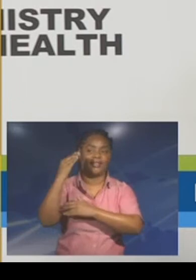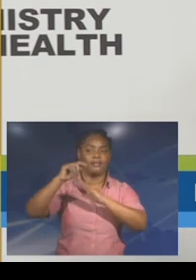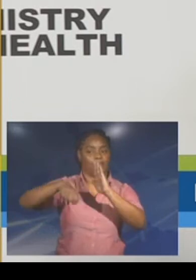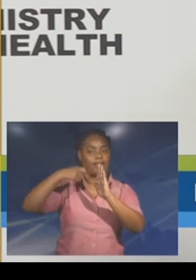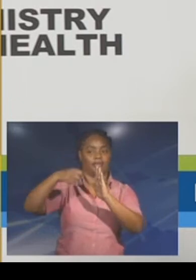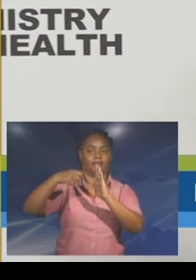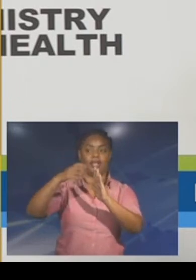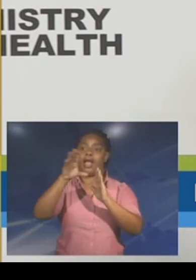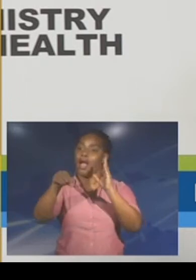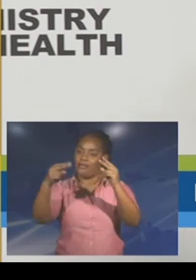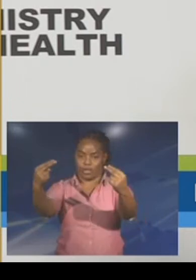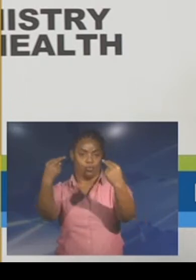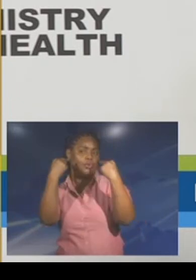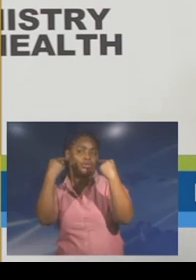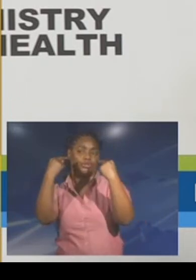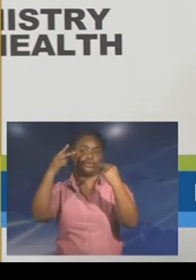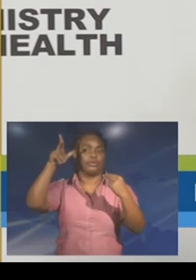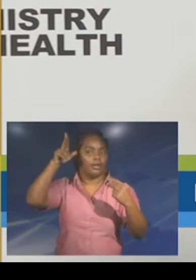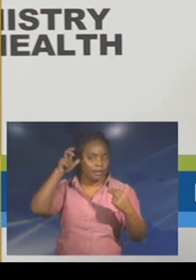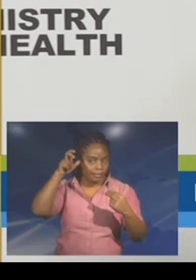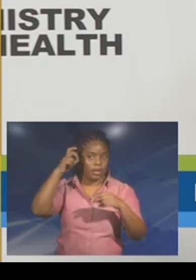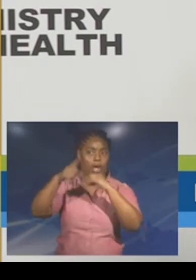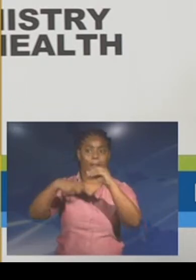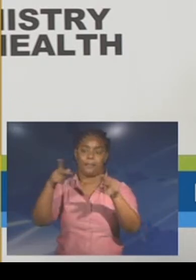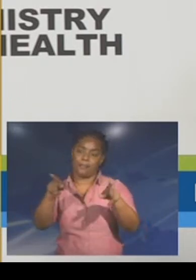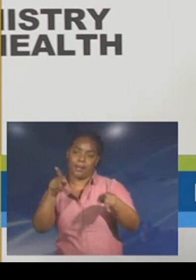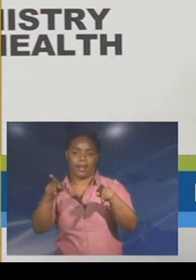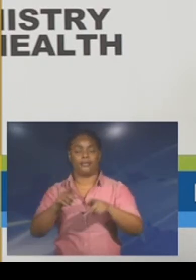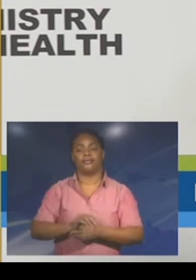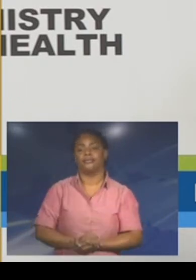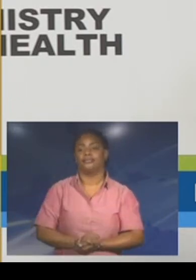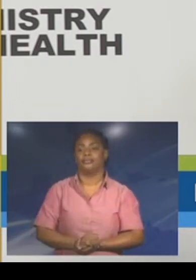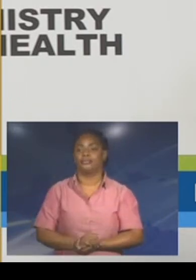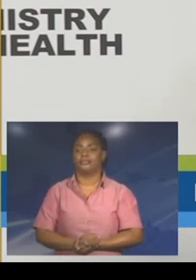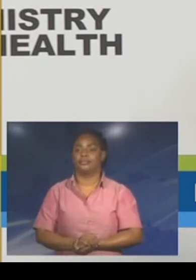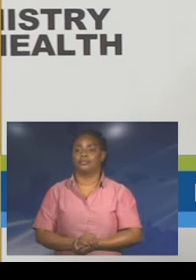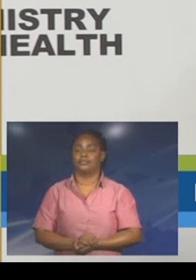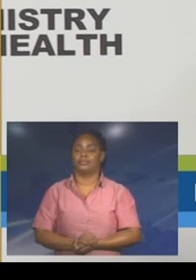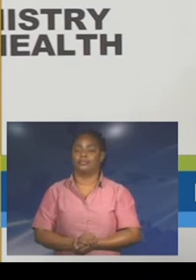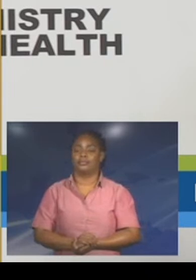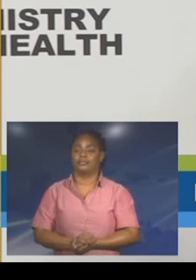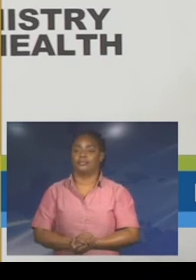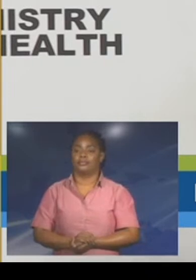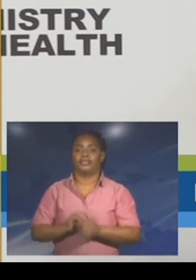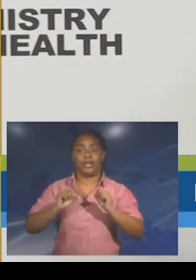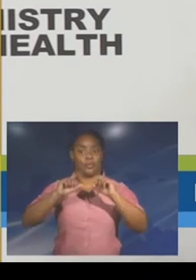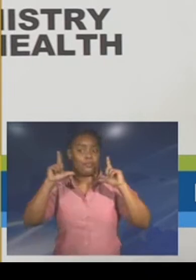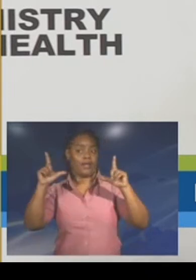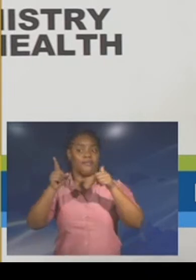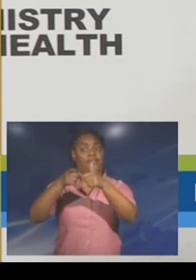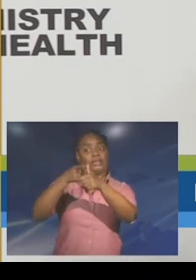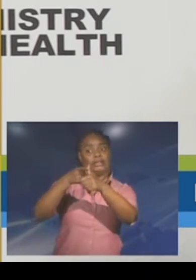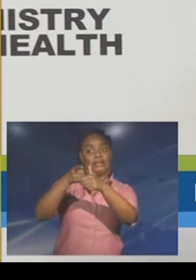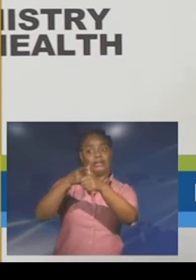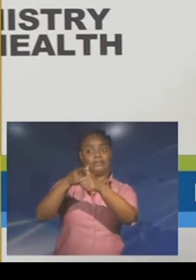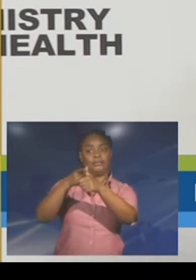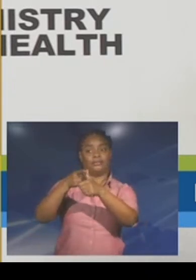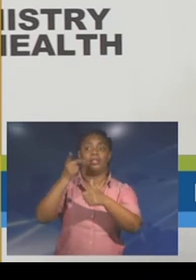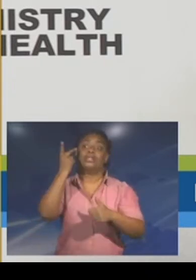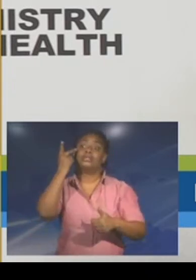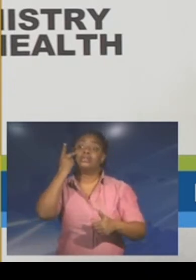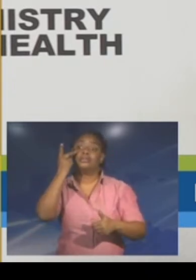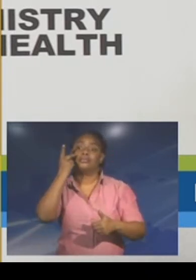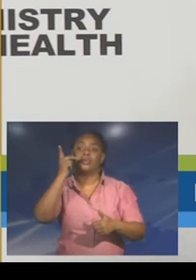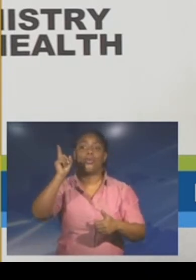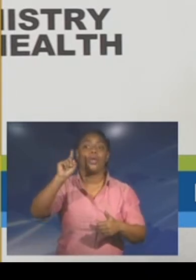of the viewing and listening public. If you can have the first slide with the epidemic or the epidemiologic curve, we'll take a look at where we